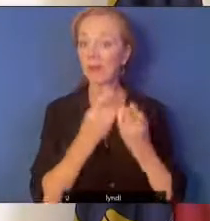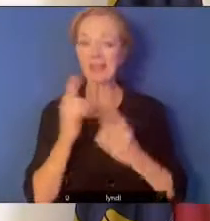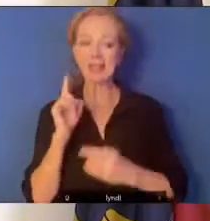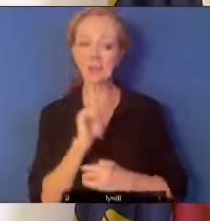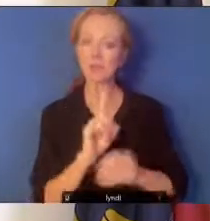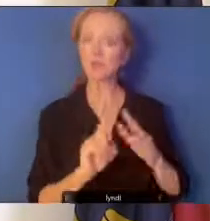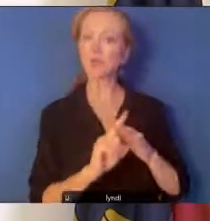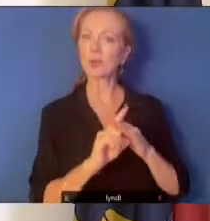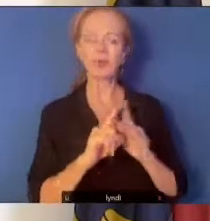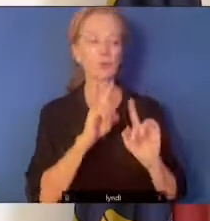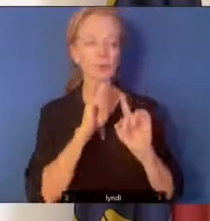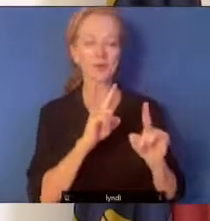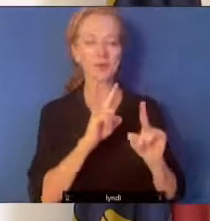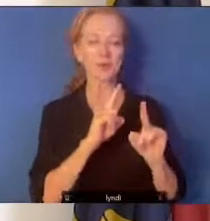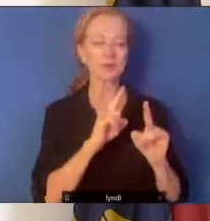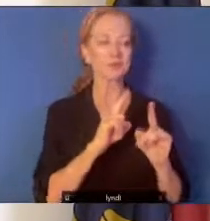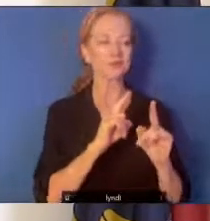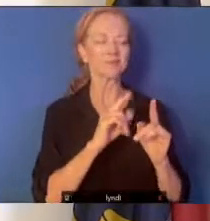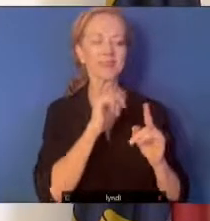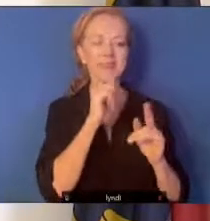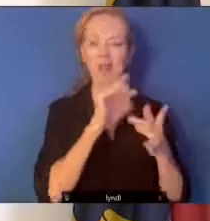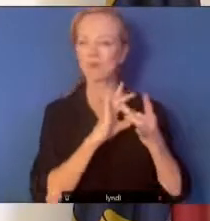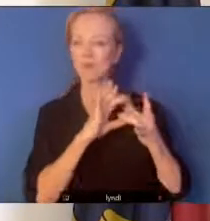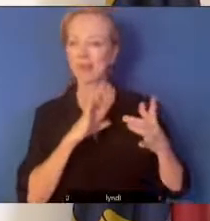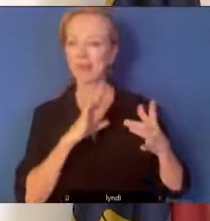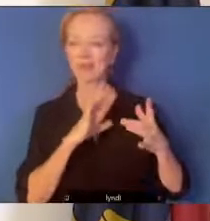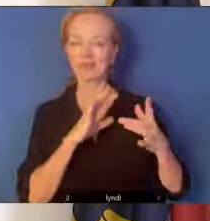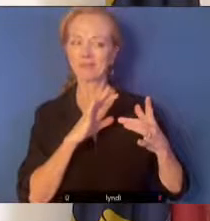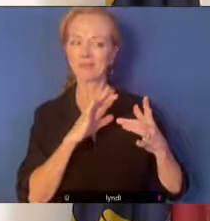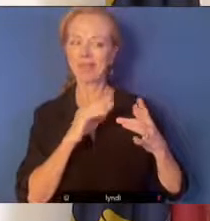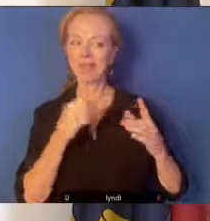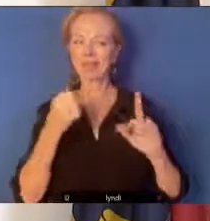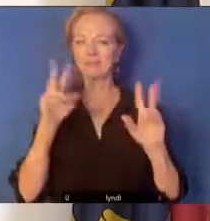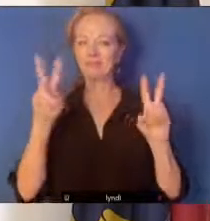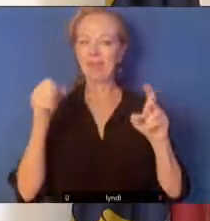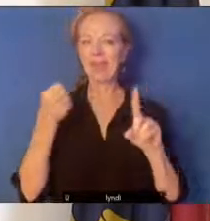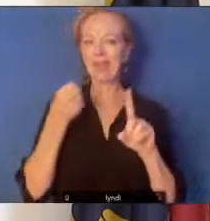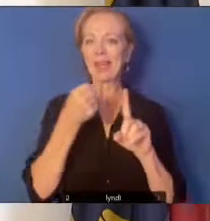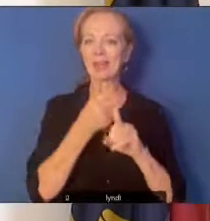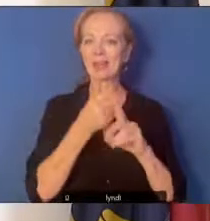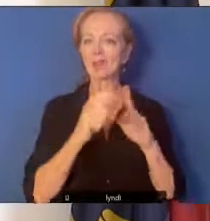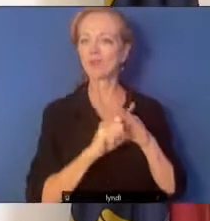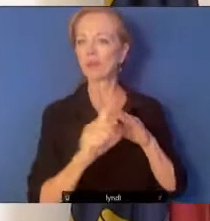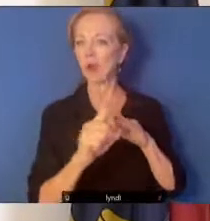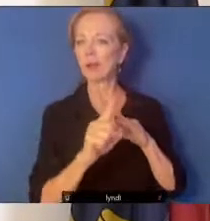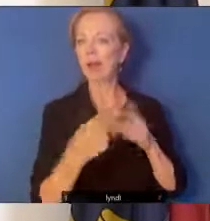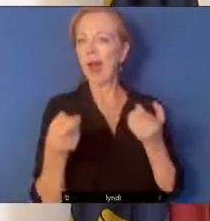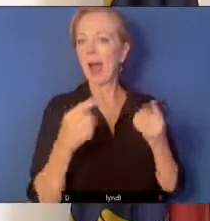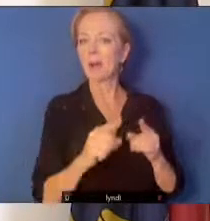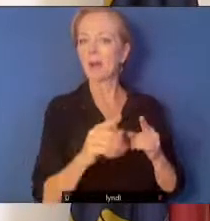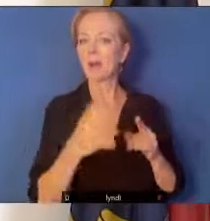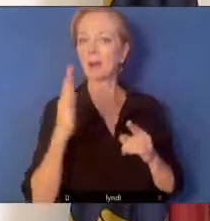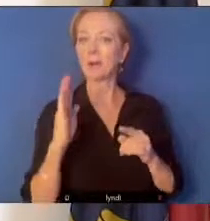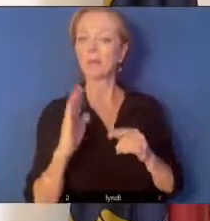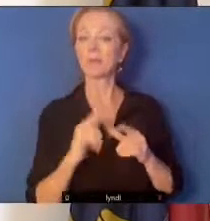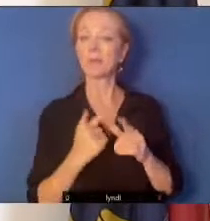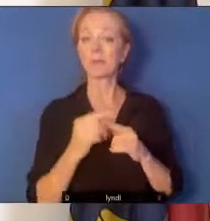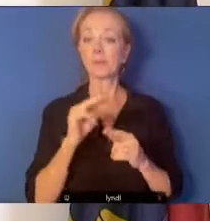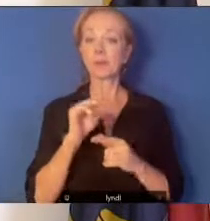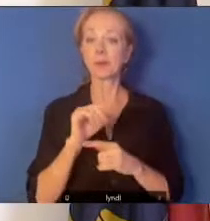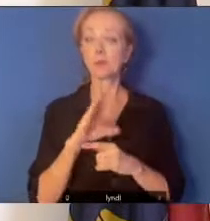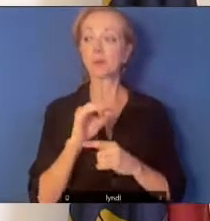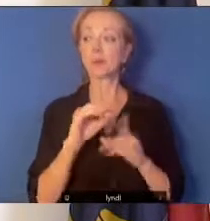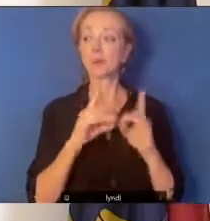an unrelated hit and run that occurred in another part of the city. Officers of Metro Division